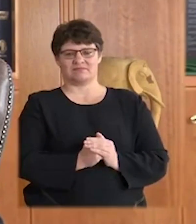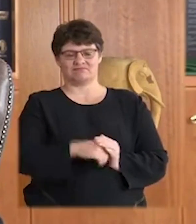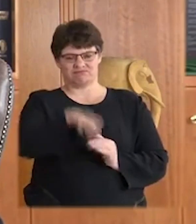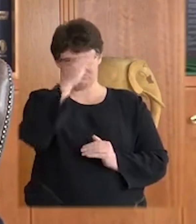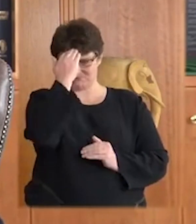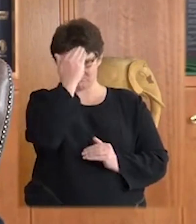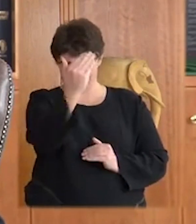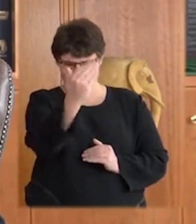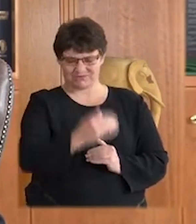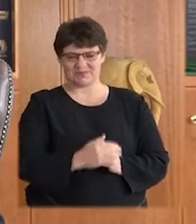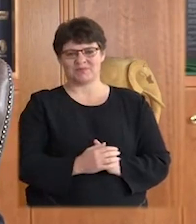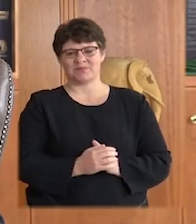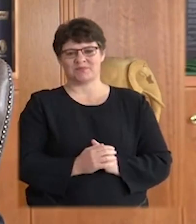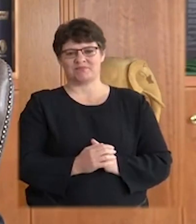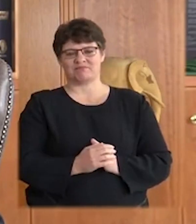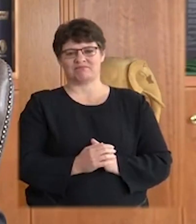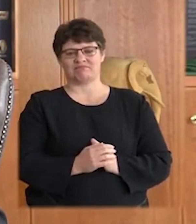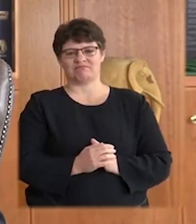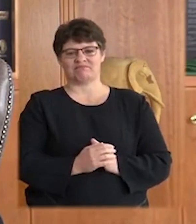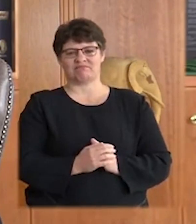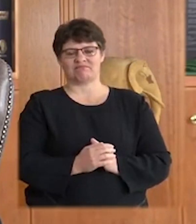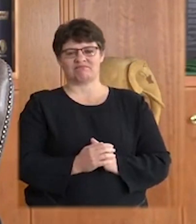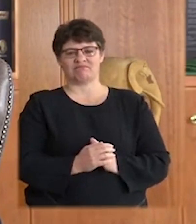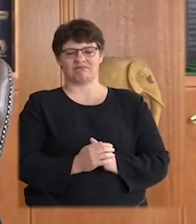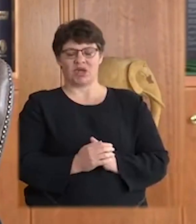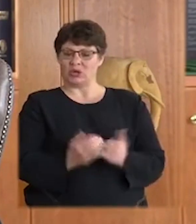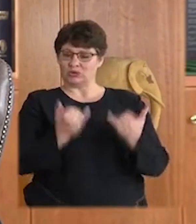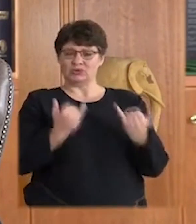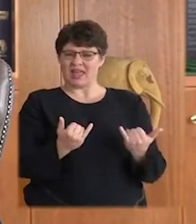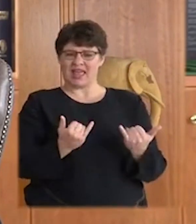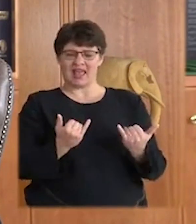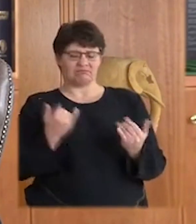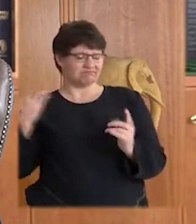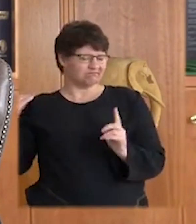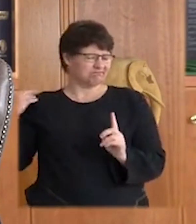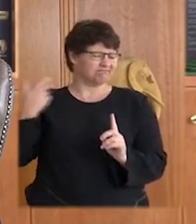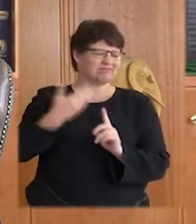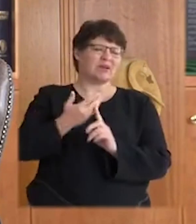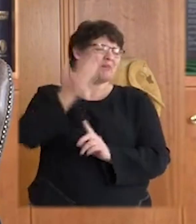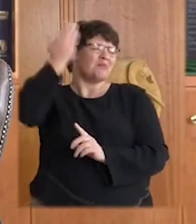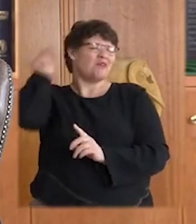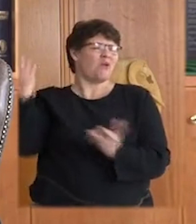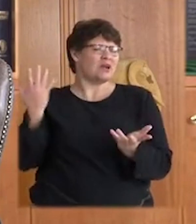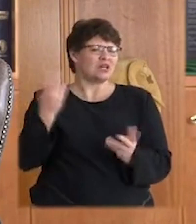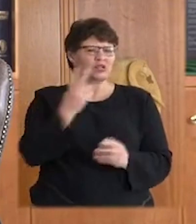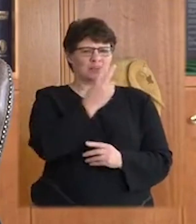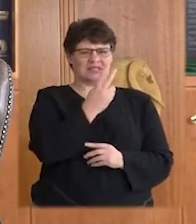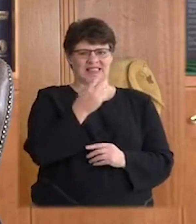afternoon. On this day, 26 years ago, a new nation was born in